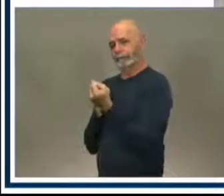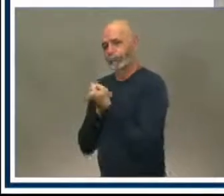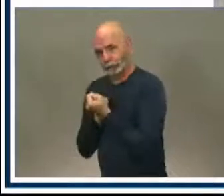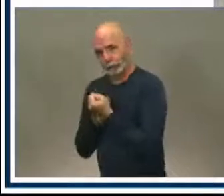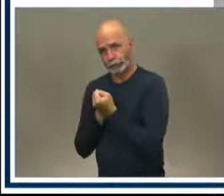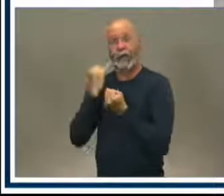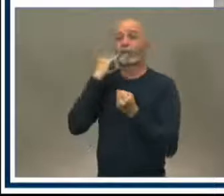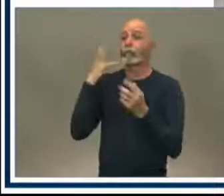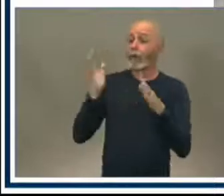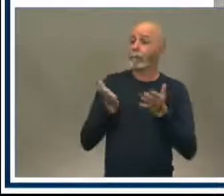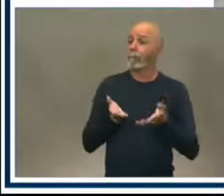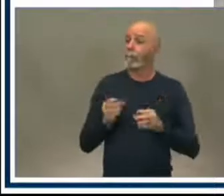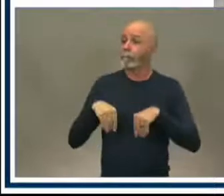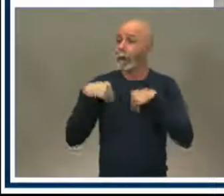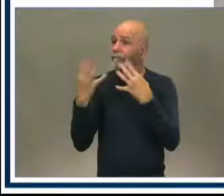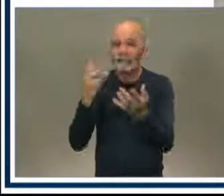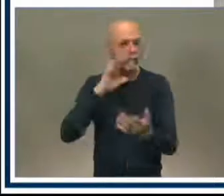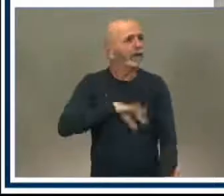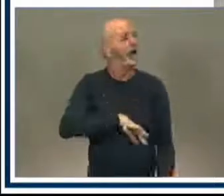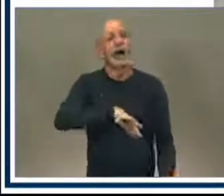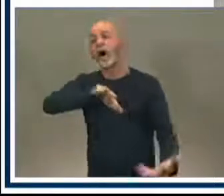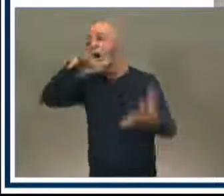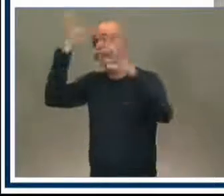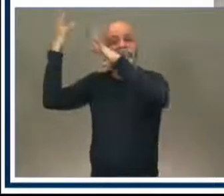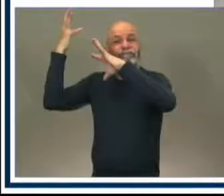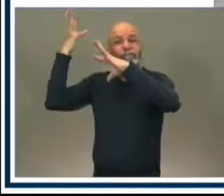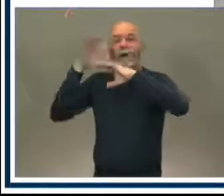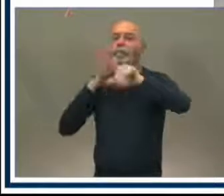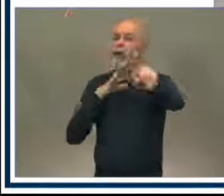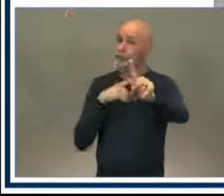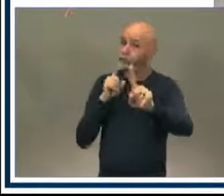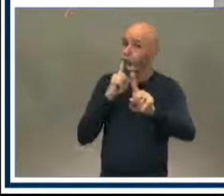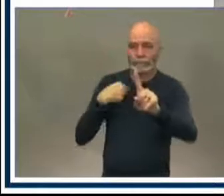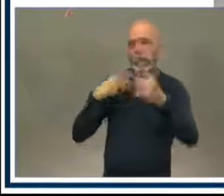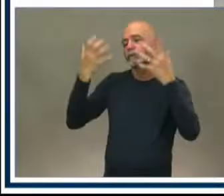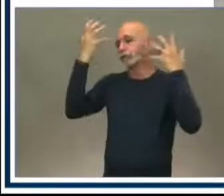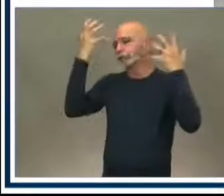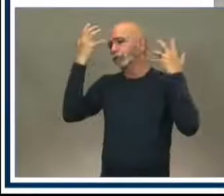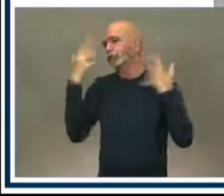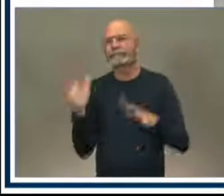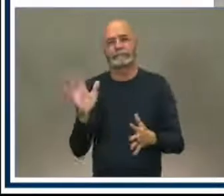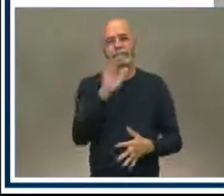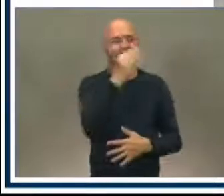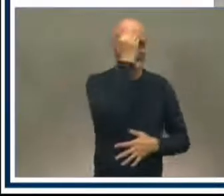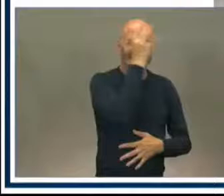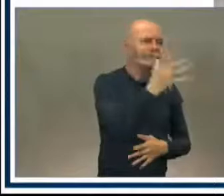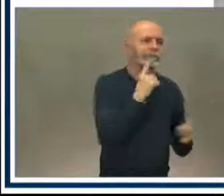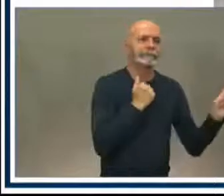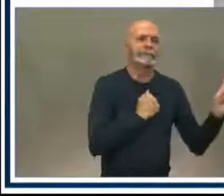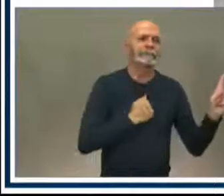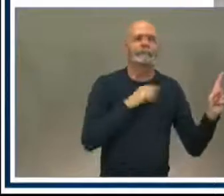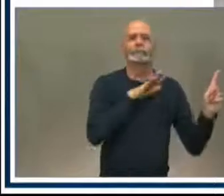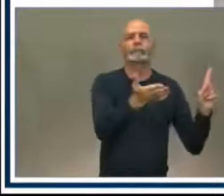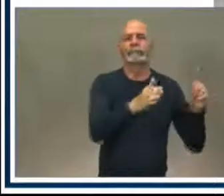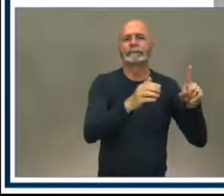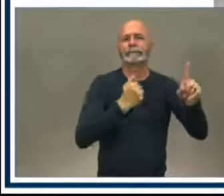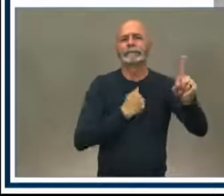offering condolences to any other family members who had a loved one taken by this virus, especially if their loved